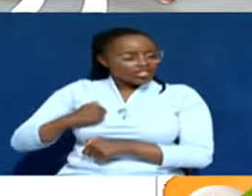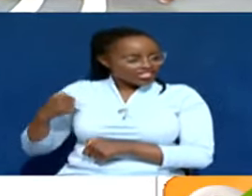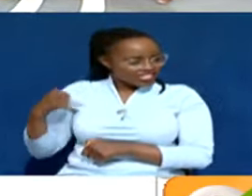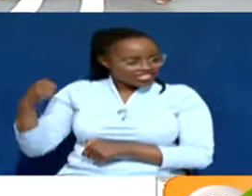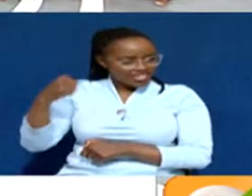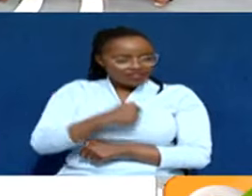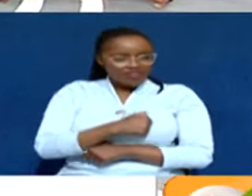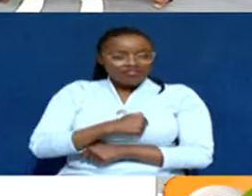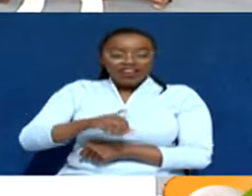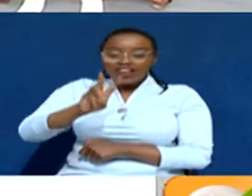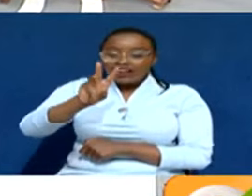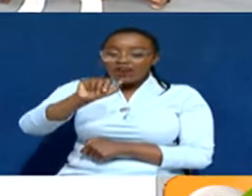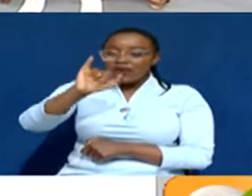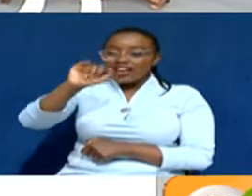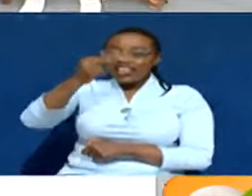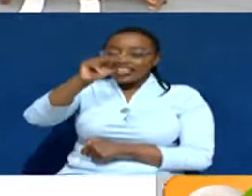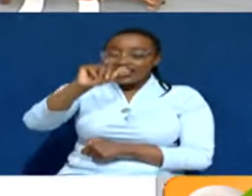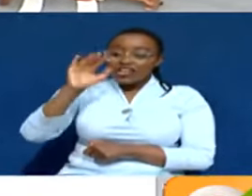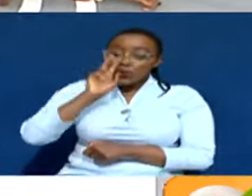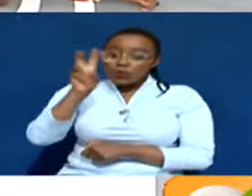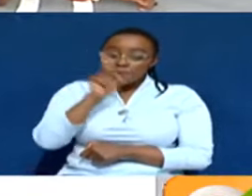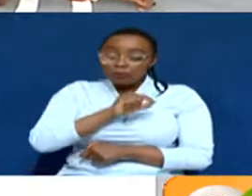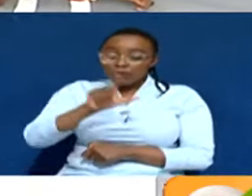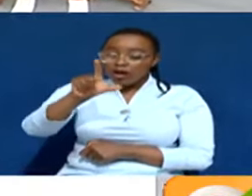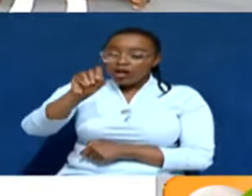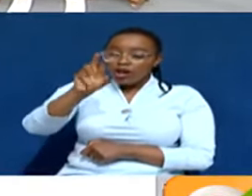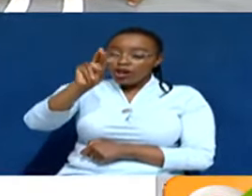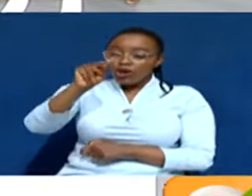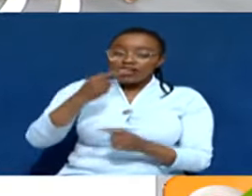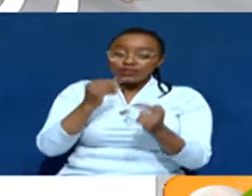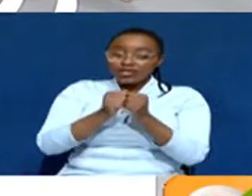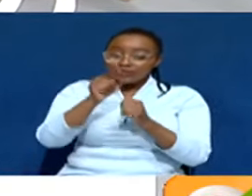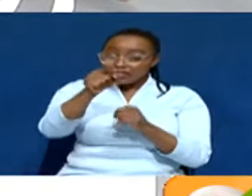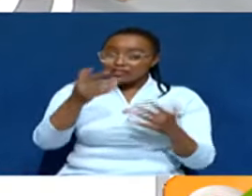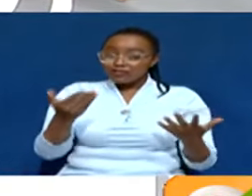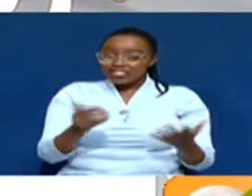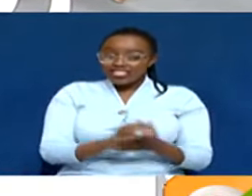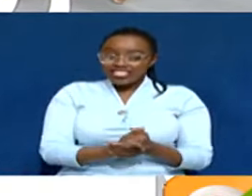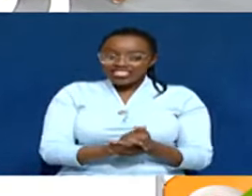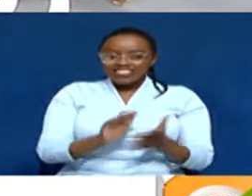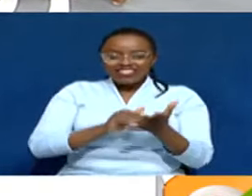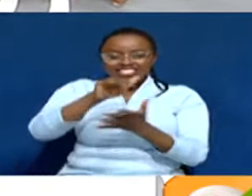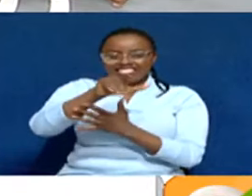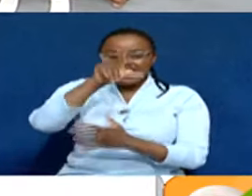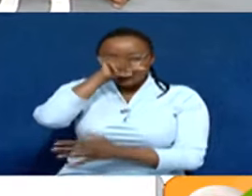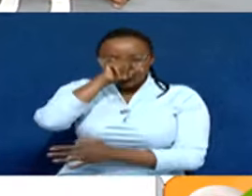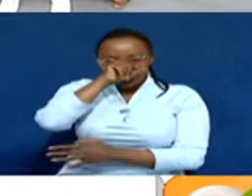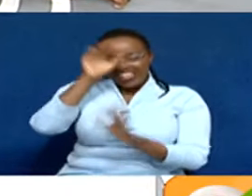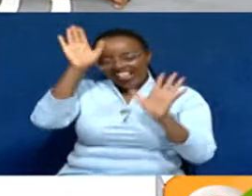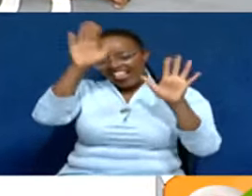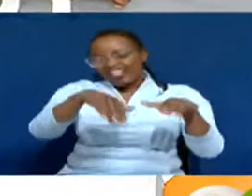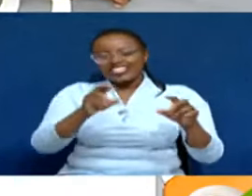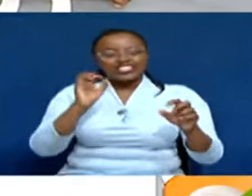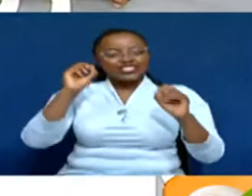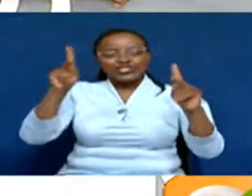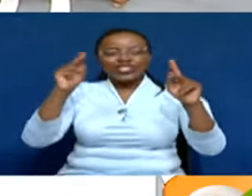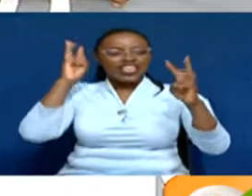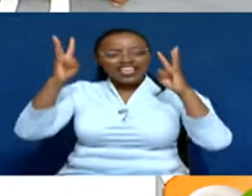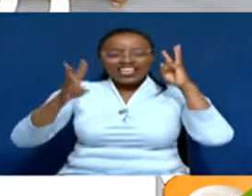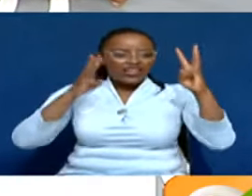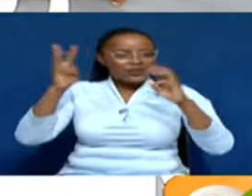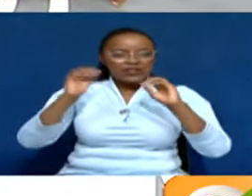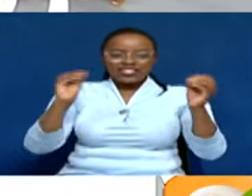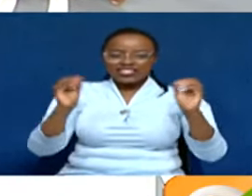I'm sorry. Wahiga, are you watching? Lorna's talking to you. Keep tweeting. It's okay.